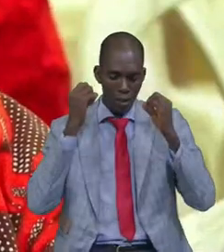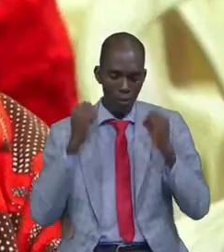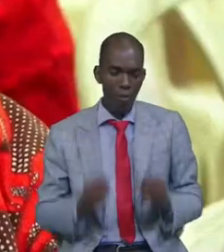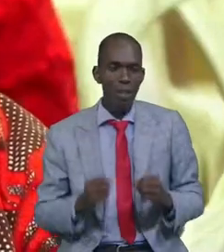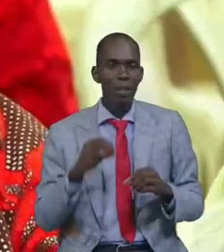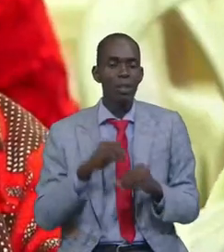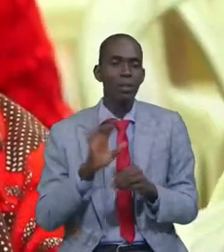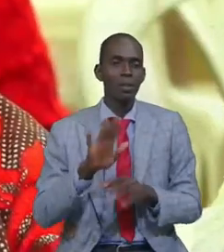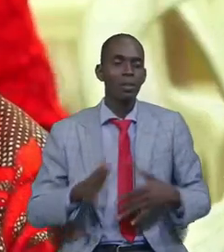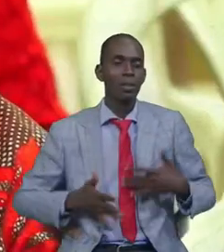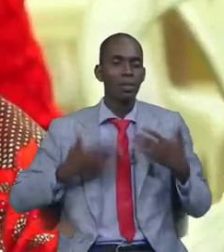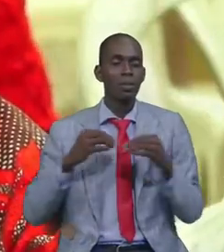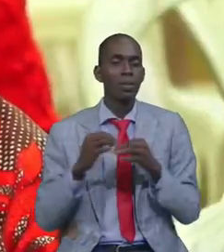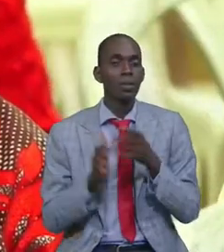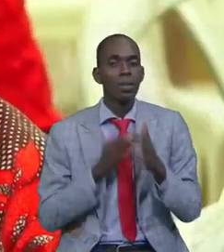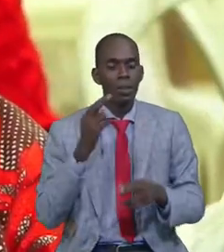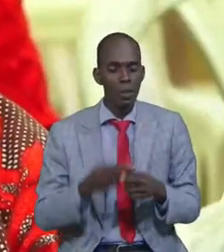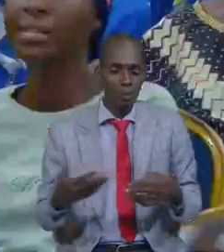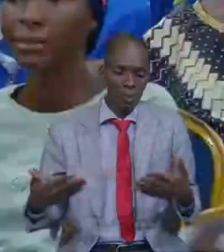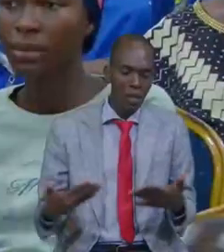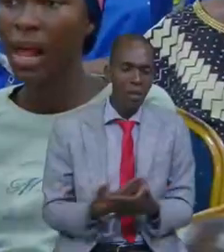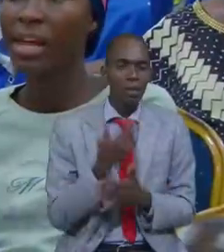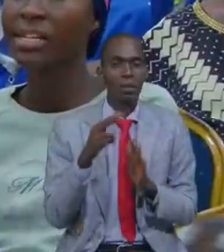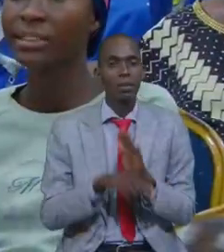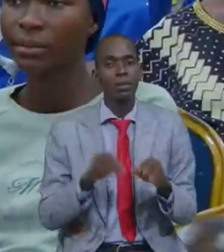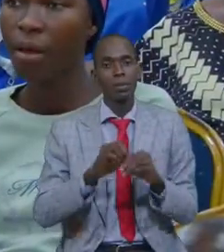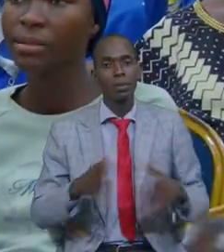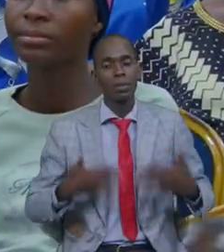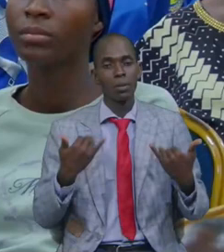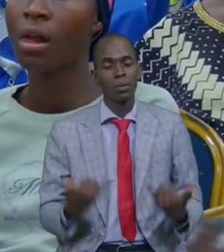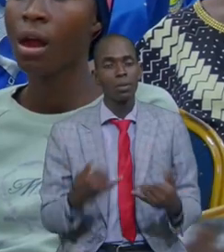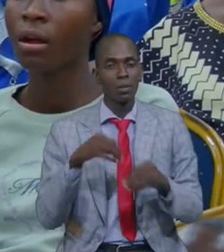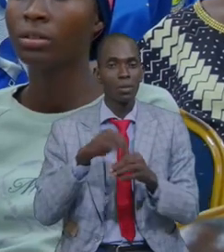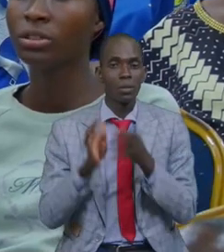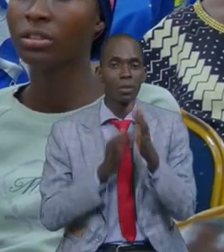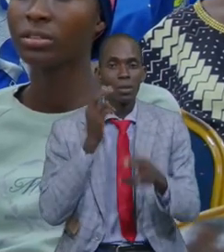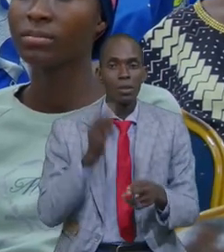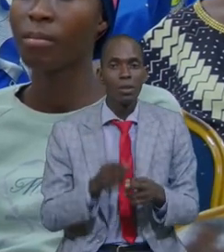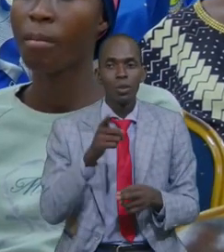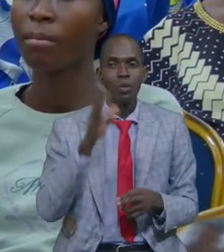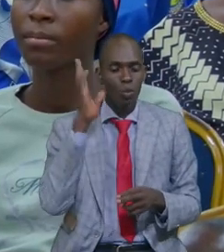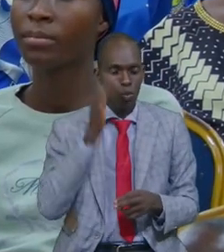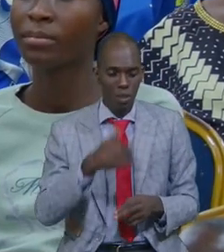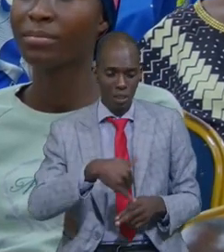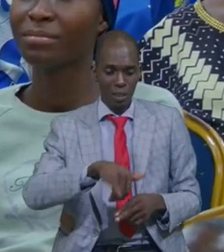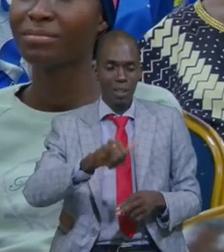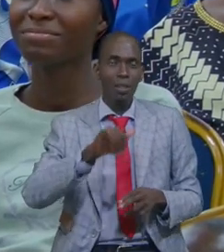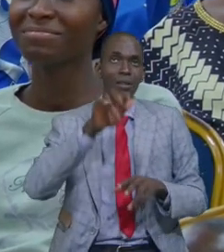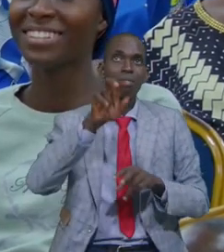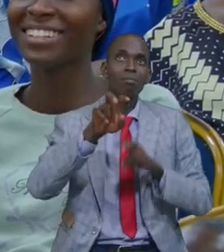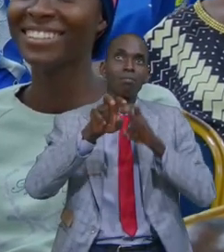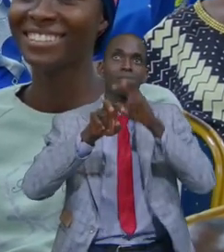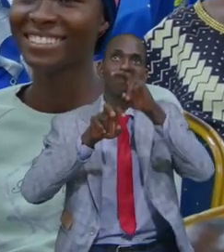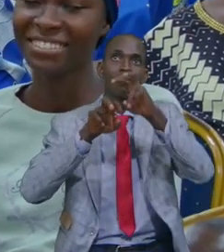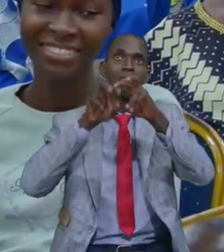life, newness in your life. You will yet climb the mountain of